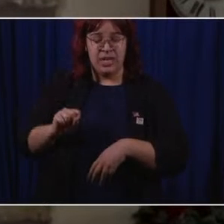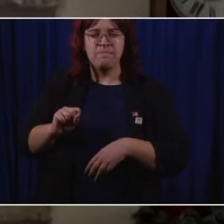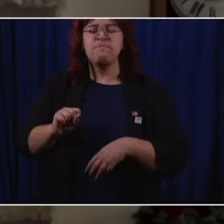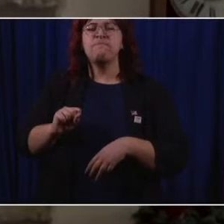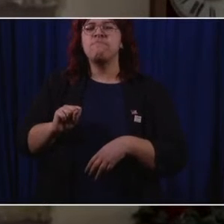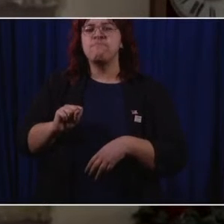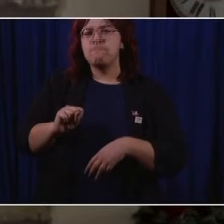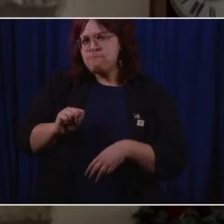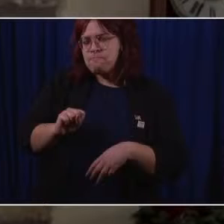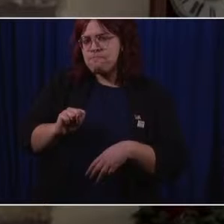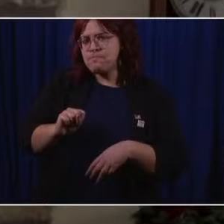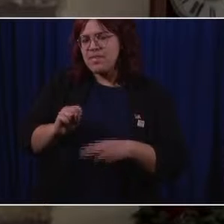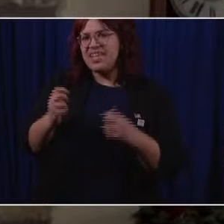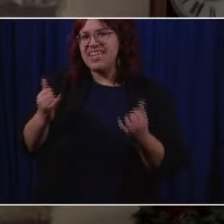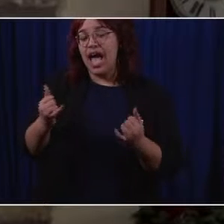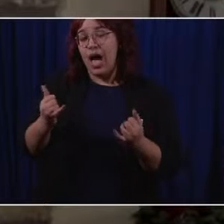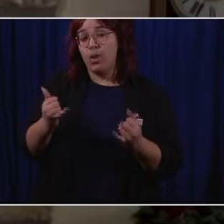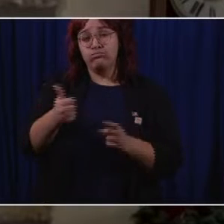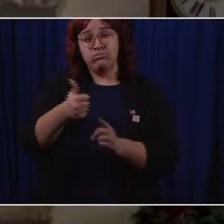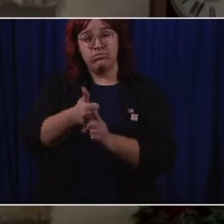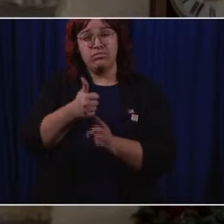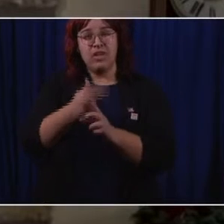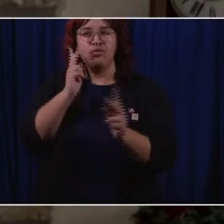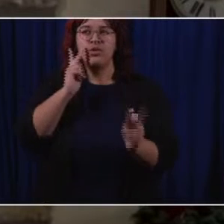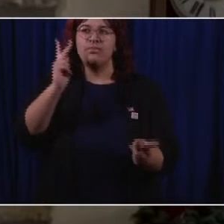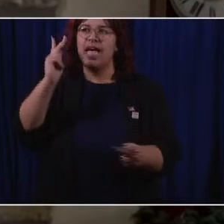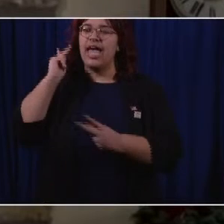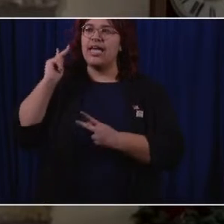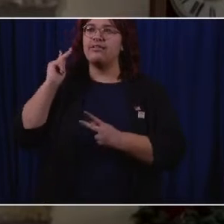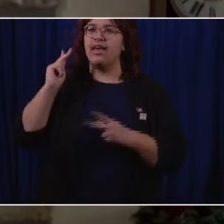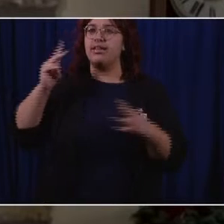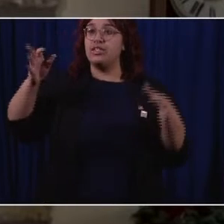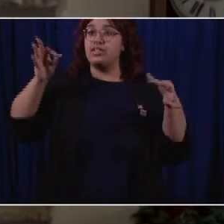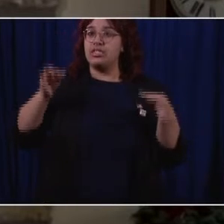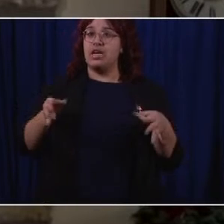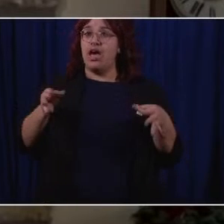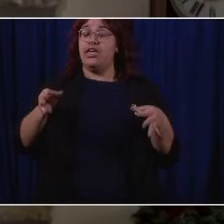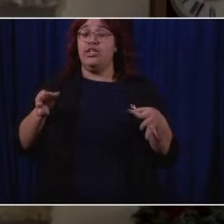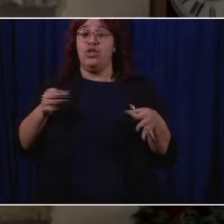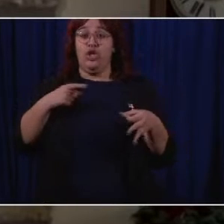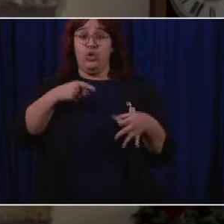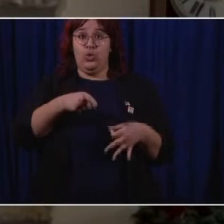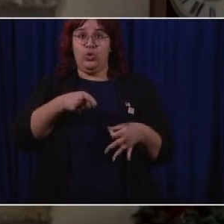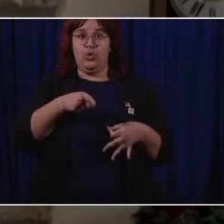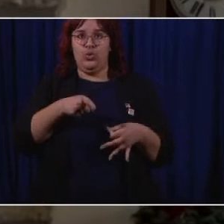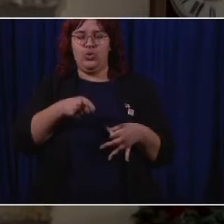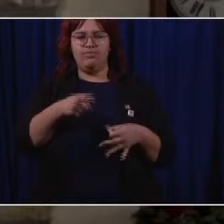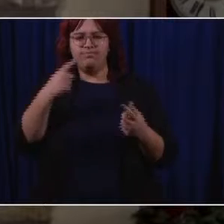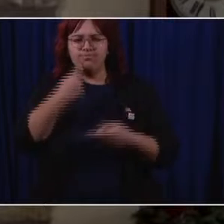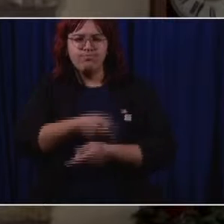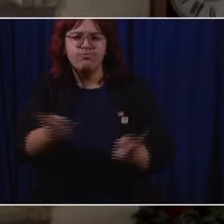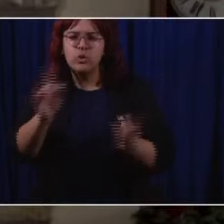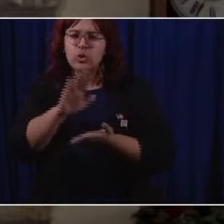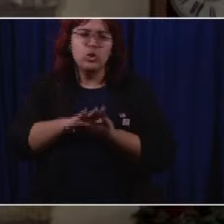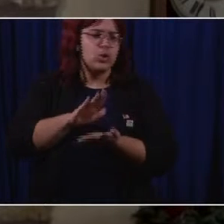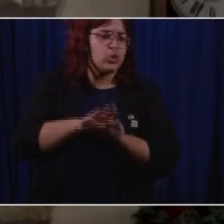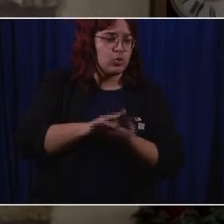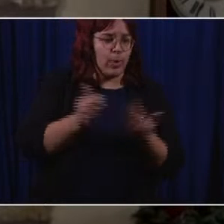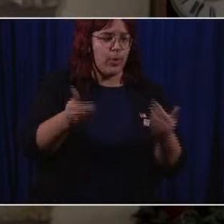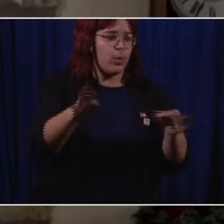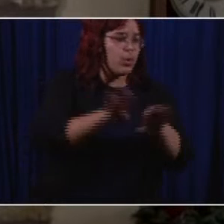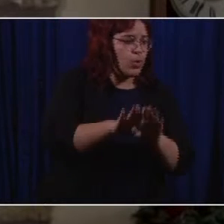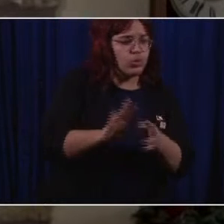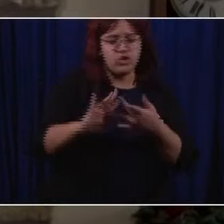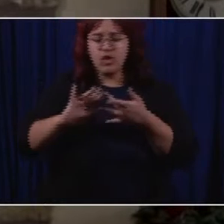you, in retrospect, believe that it was the right decision to make each of those districts give them the opportunity to make their